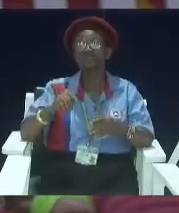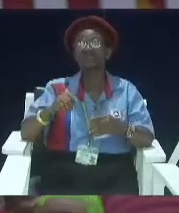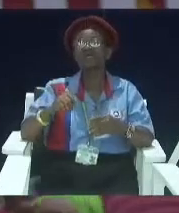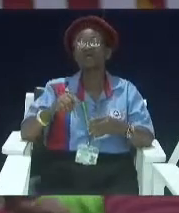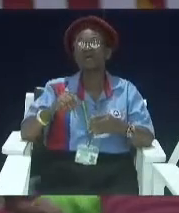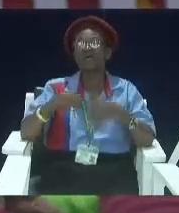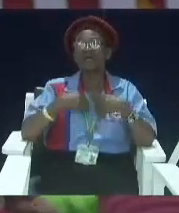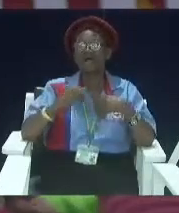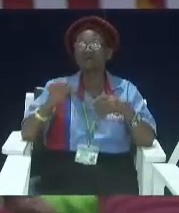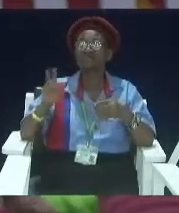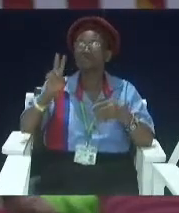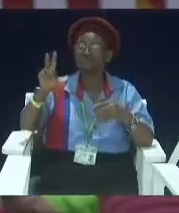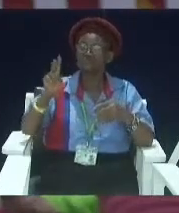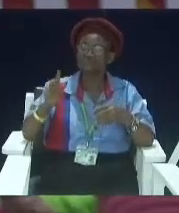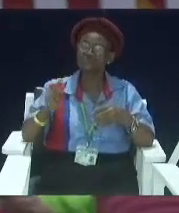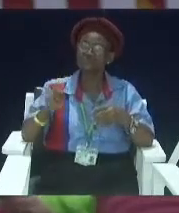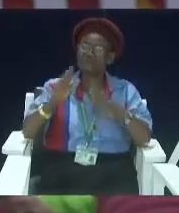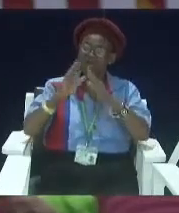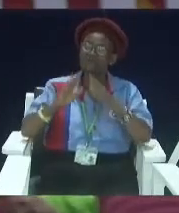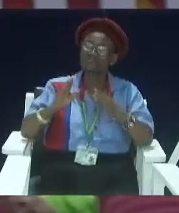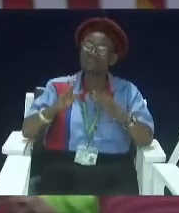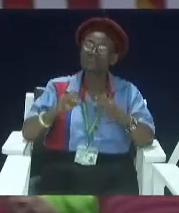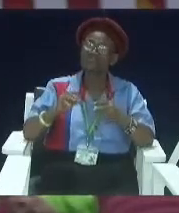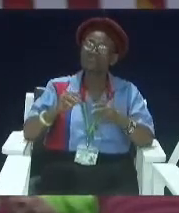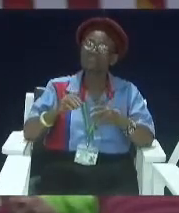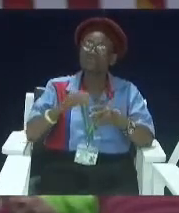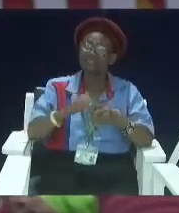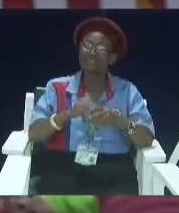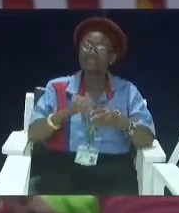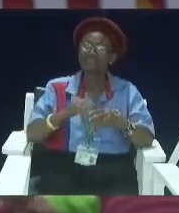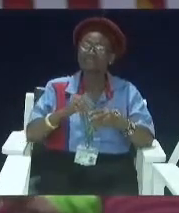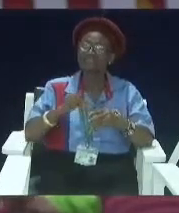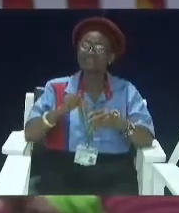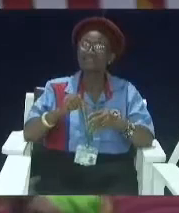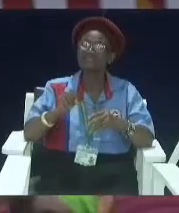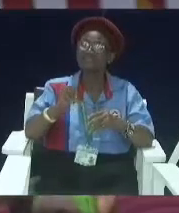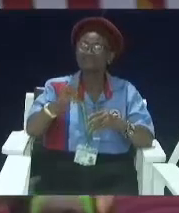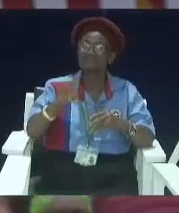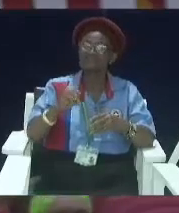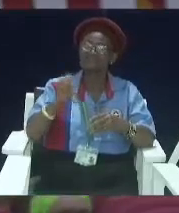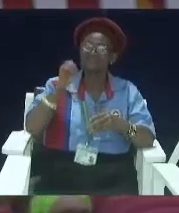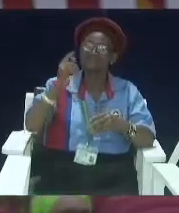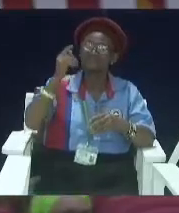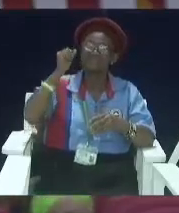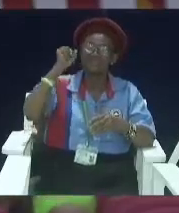The tide turned. And the tide is going to turn for somebody today.